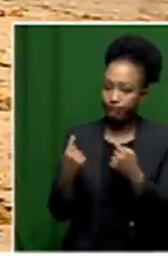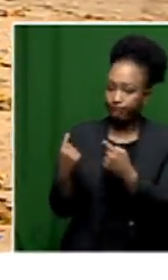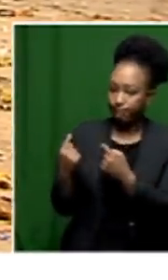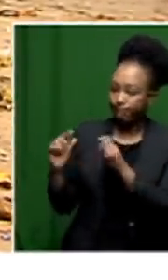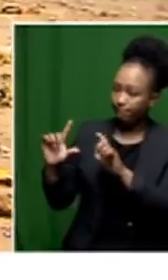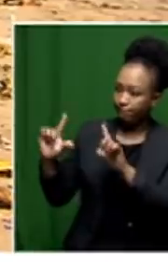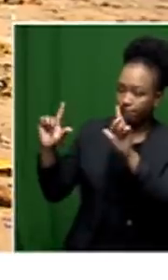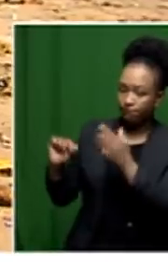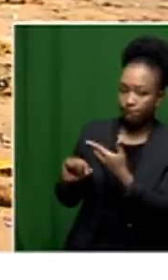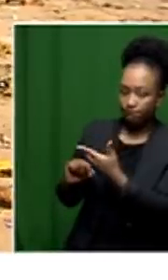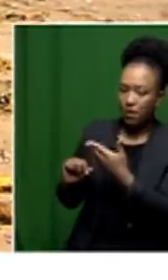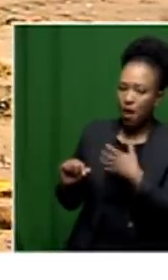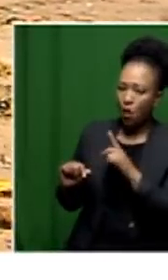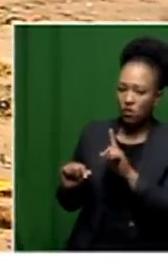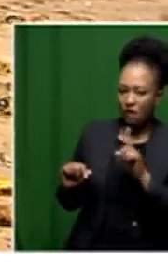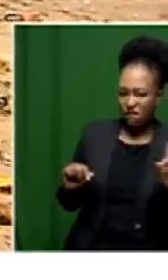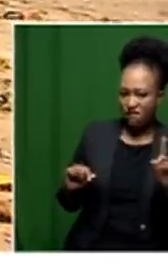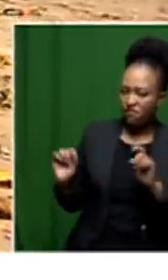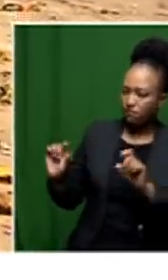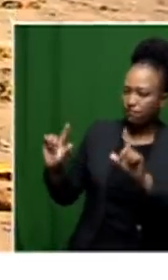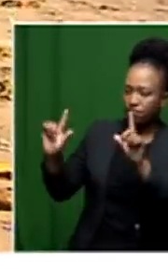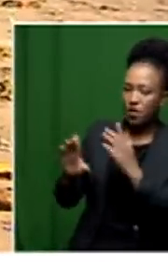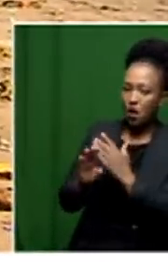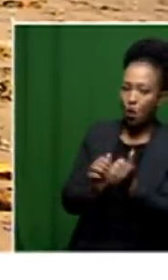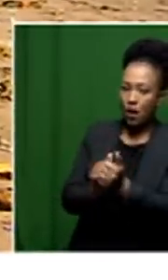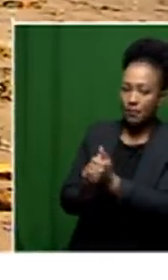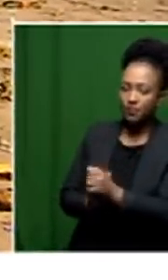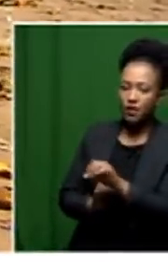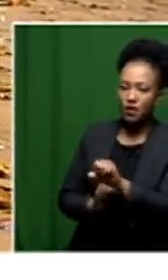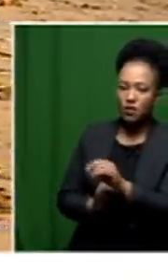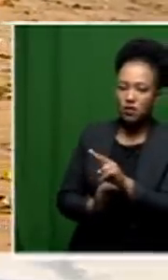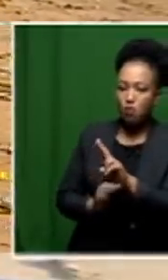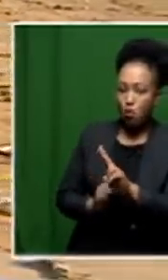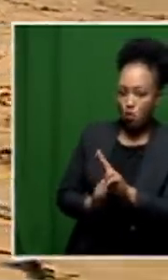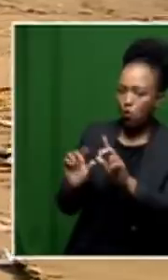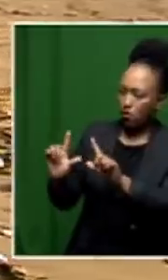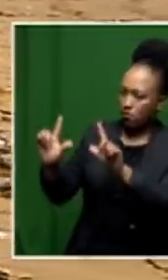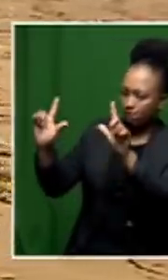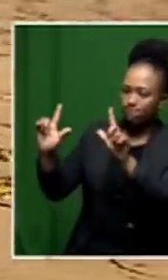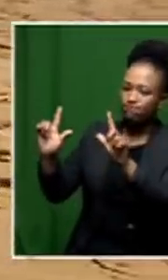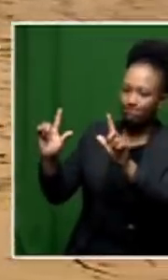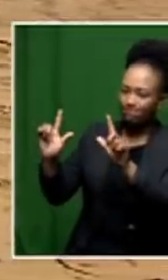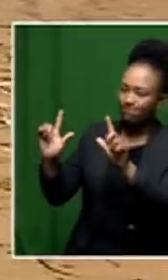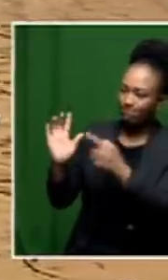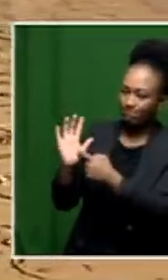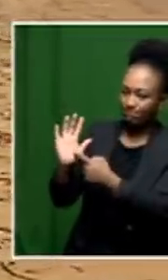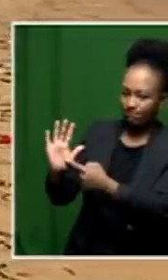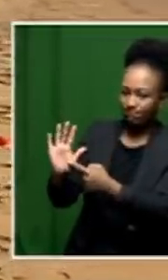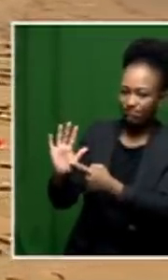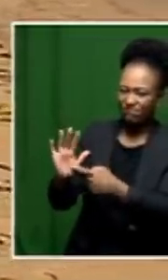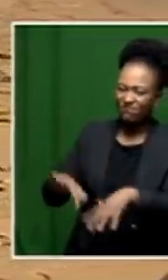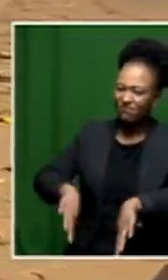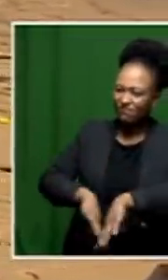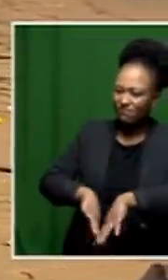just going to try and step out of the shot and ask my colleague Sbu Tembe to give you a sense of just how